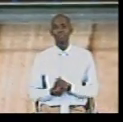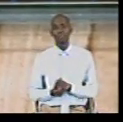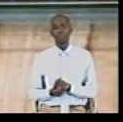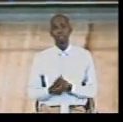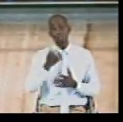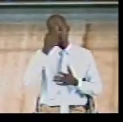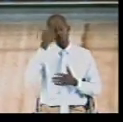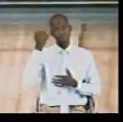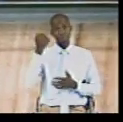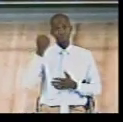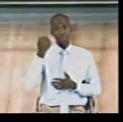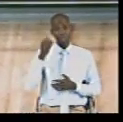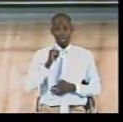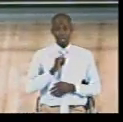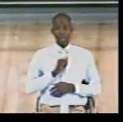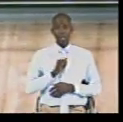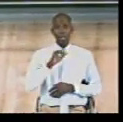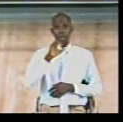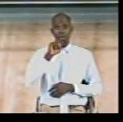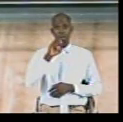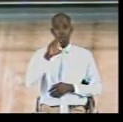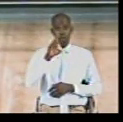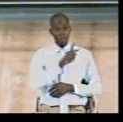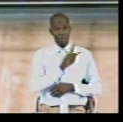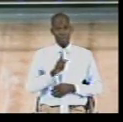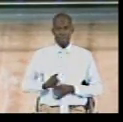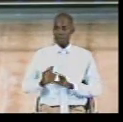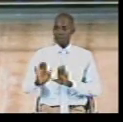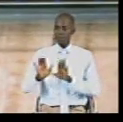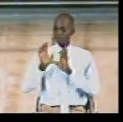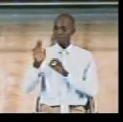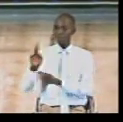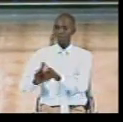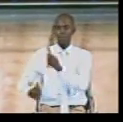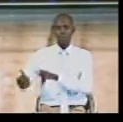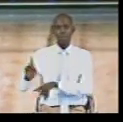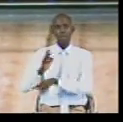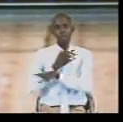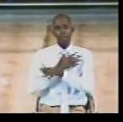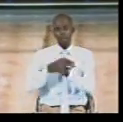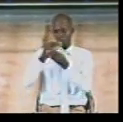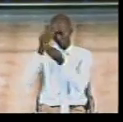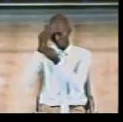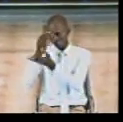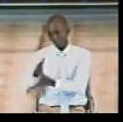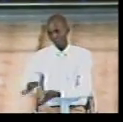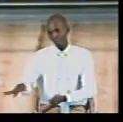Because I feared the people and obeyed their voice.